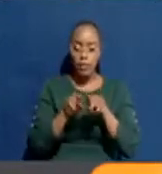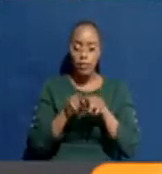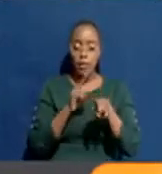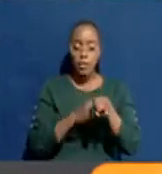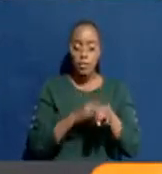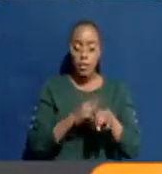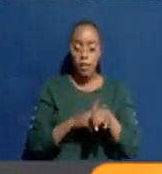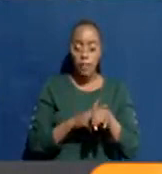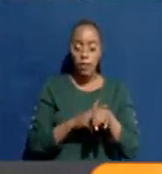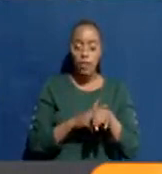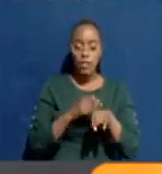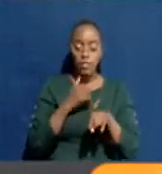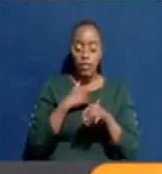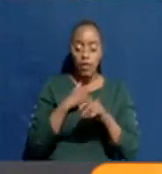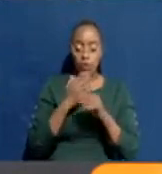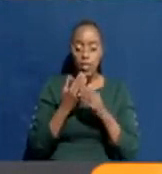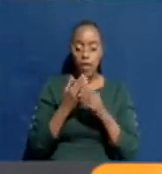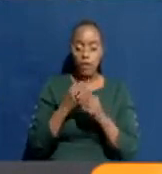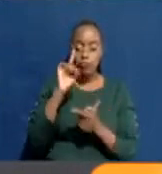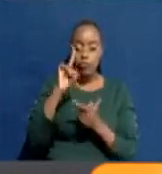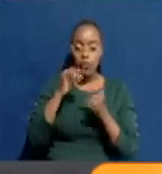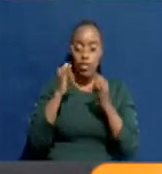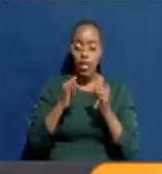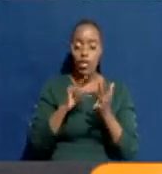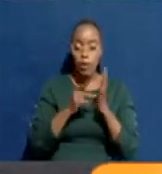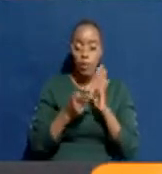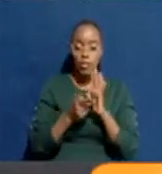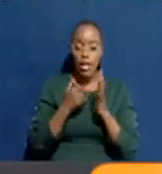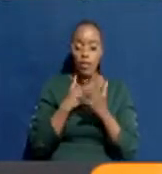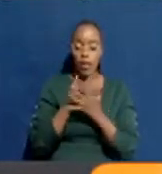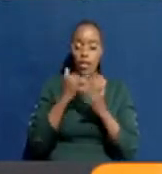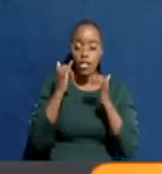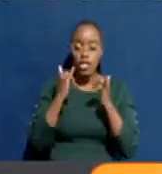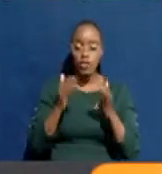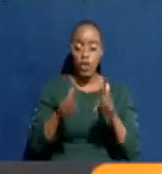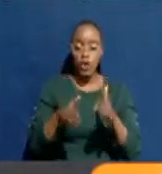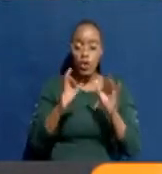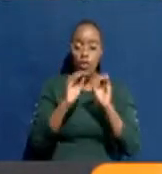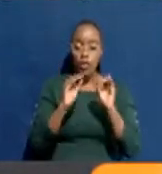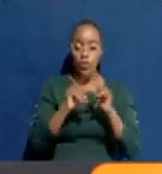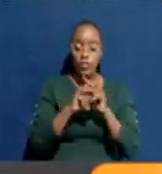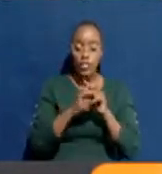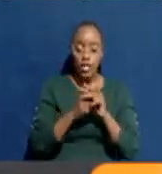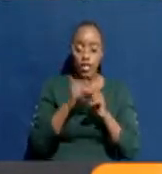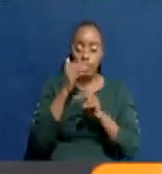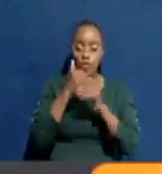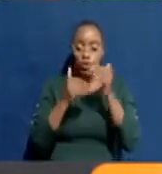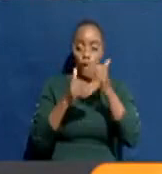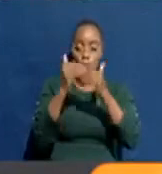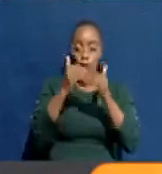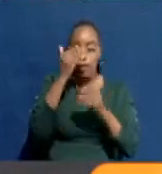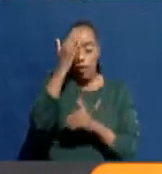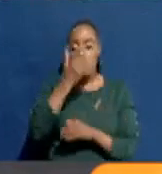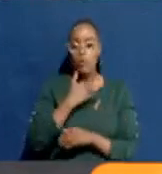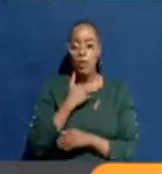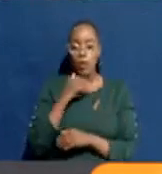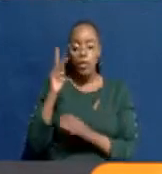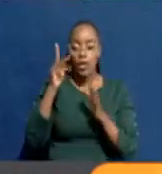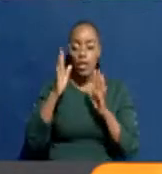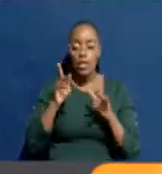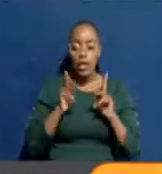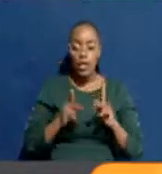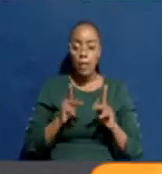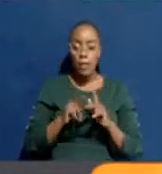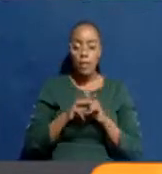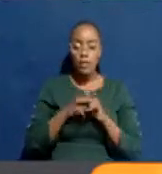we cut on the new projects. There is almost no new road that we are starting to build because we want the Kenyan people